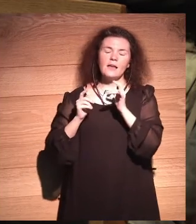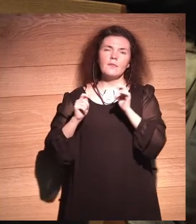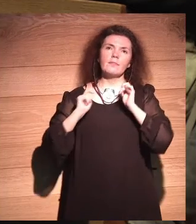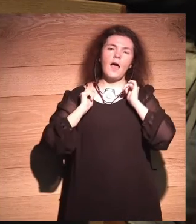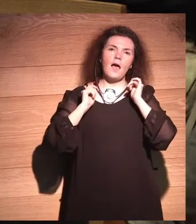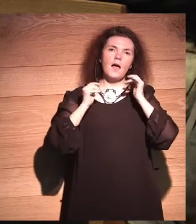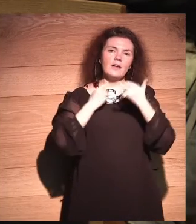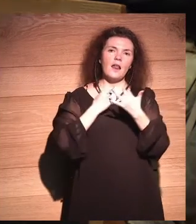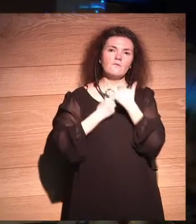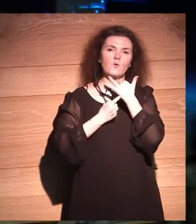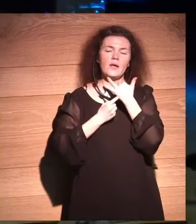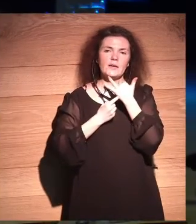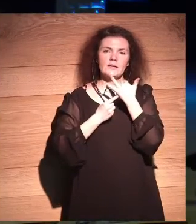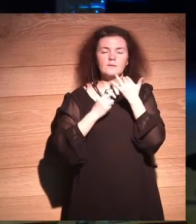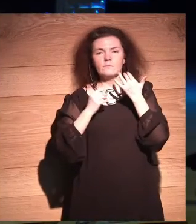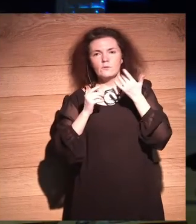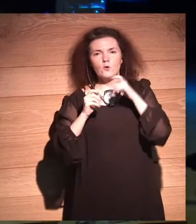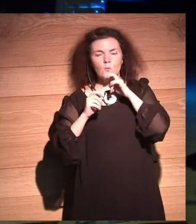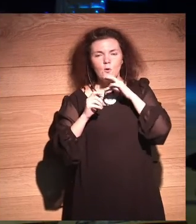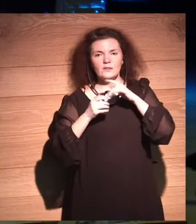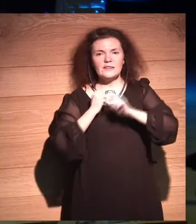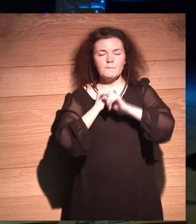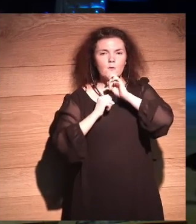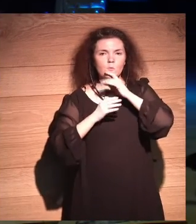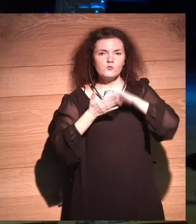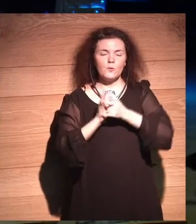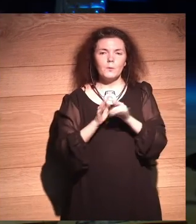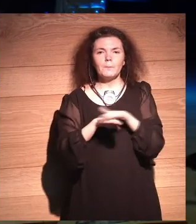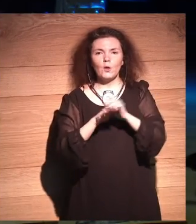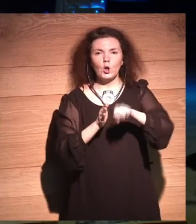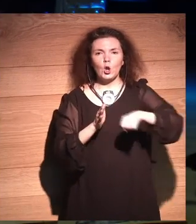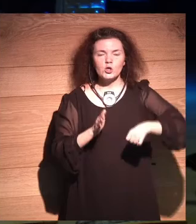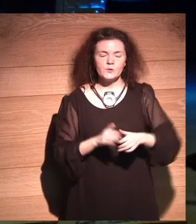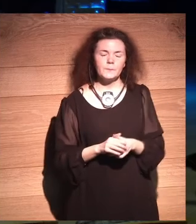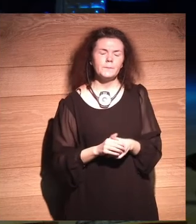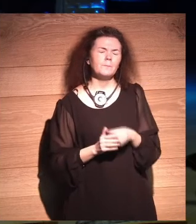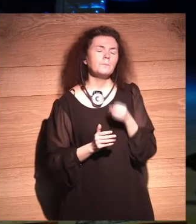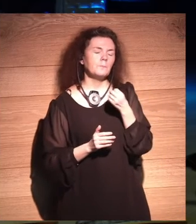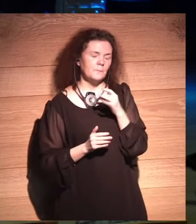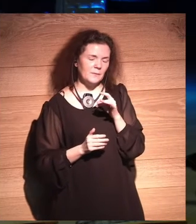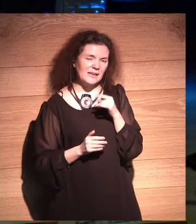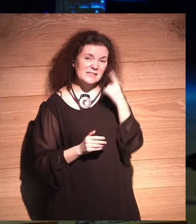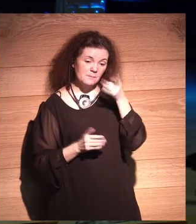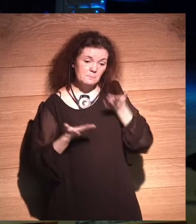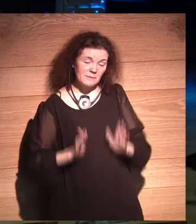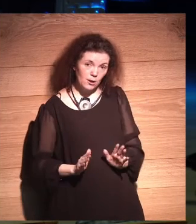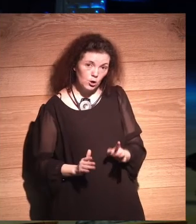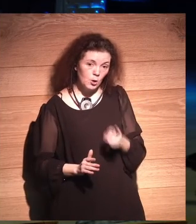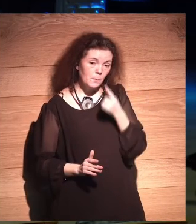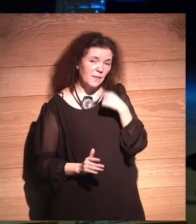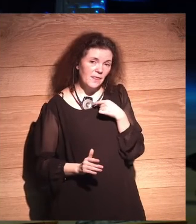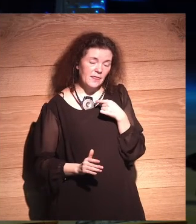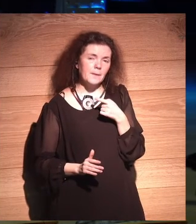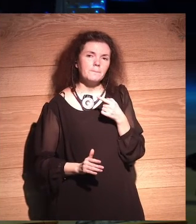long. So, but that's it. You know what my kid tells me? Mom, you're so super 20th century, you